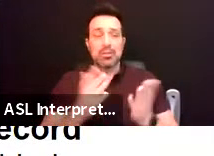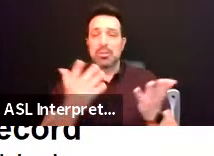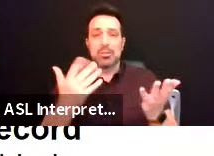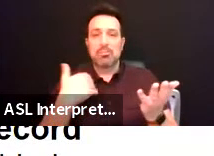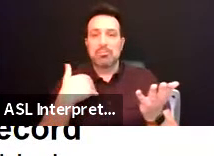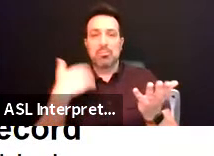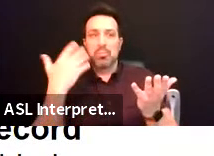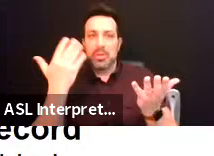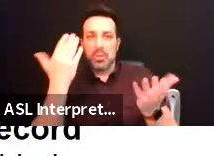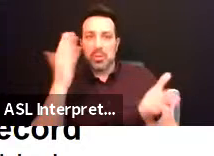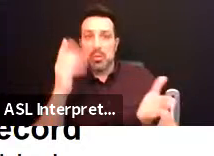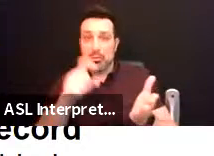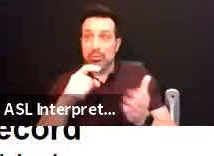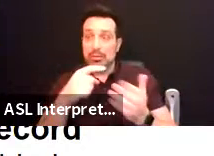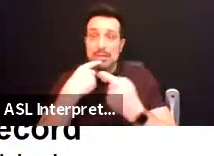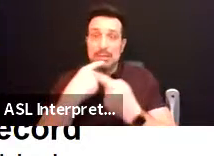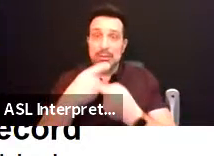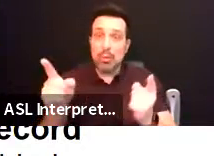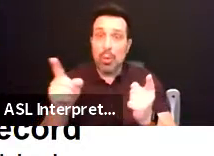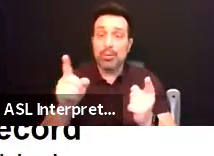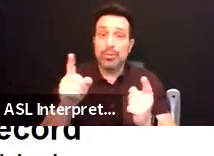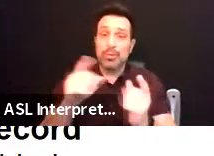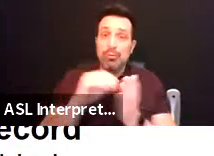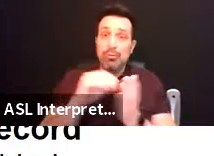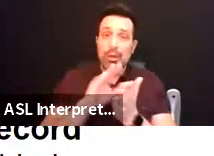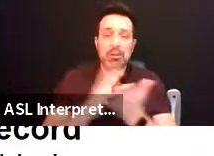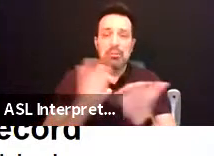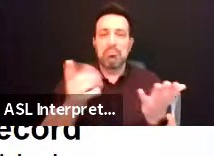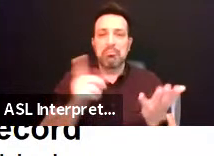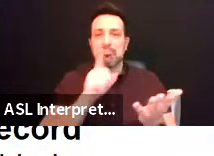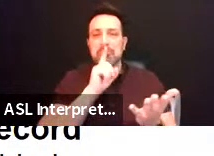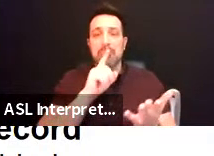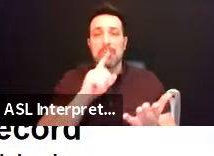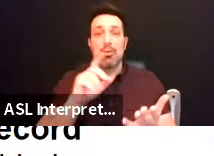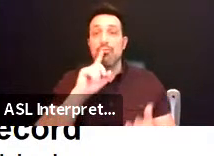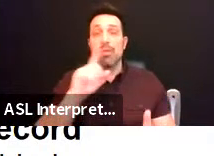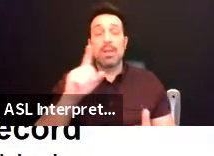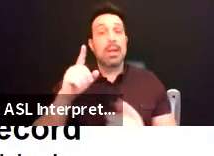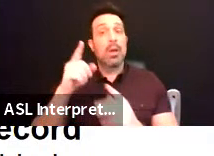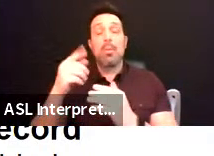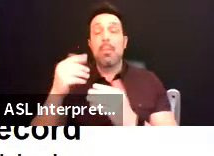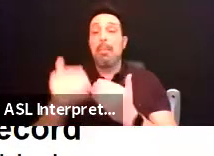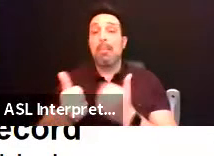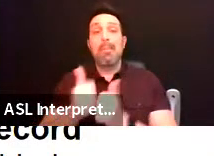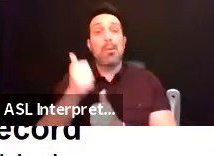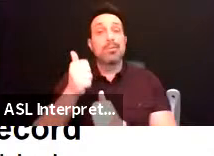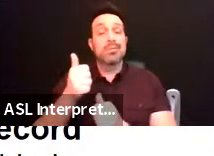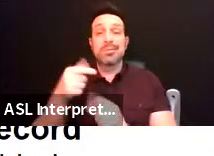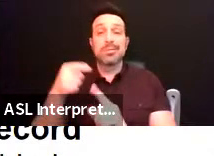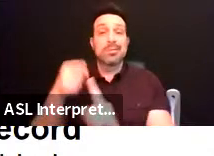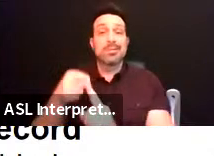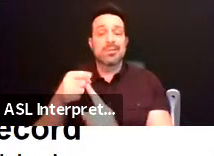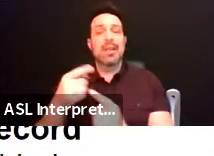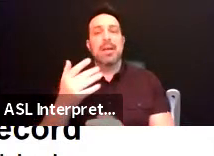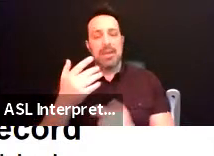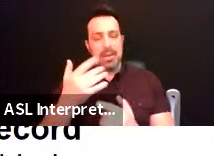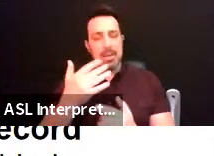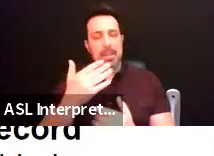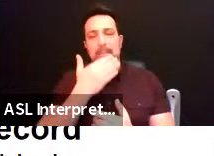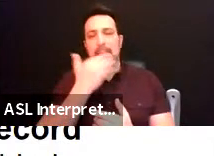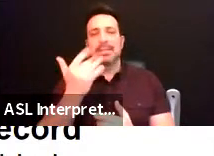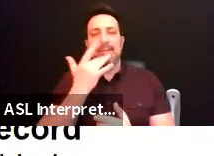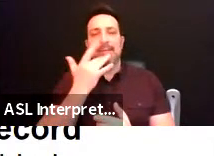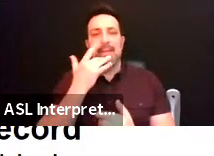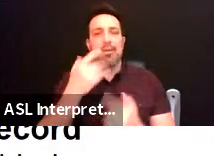deciding whether to disclose records. And really the default is in favor of disclosure. It is a disclosure law, not